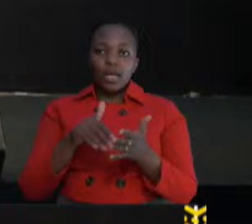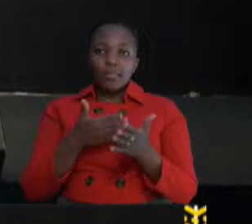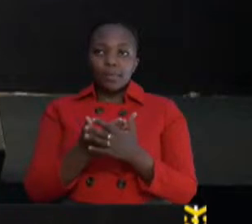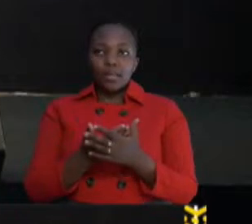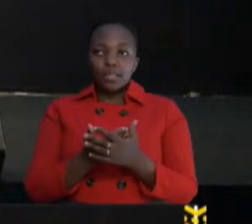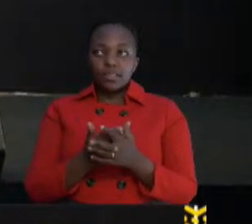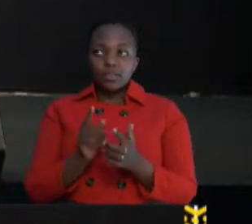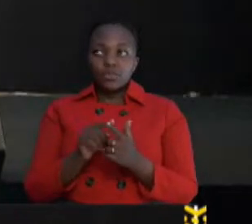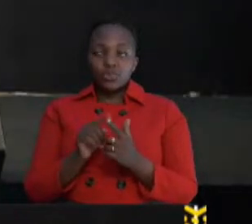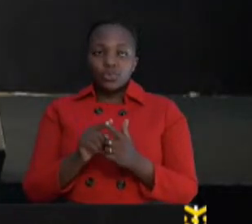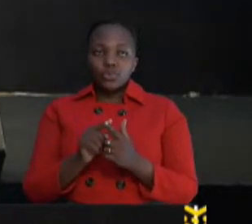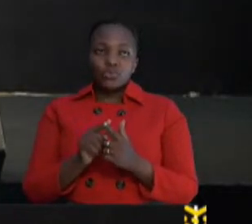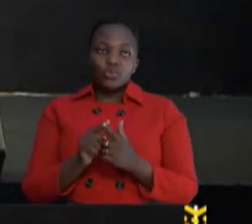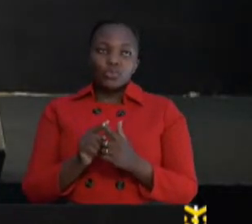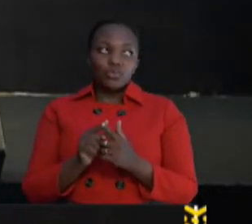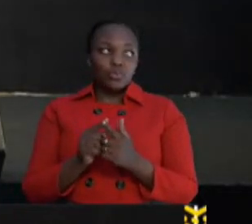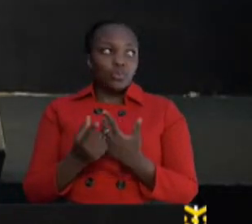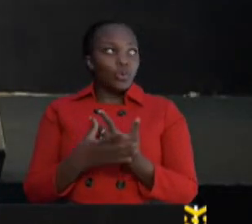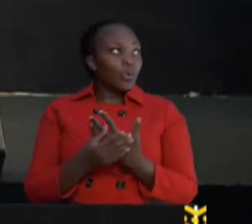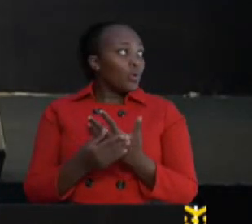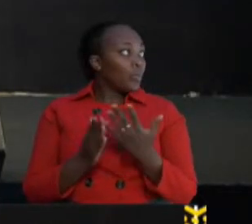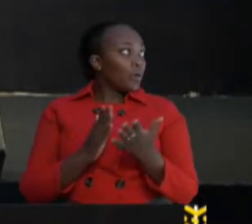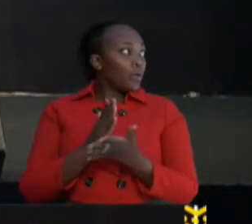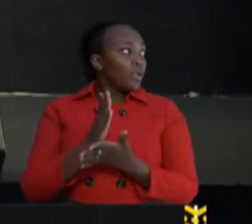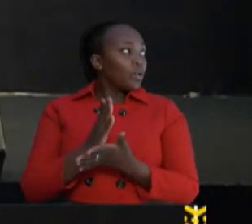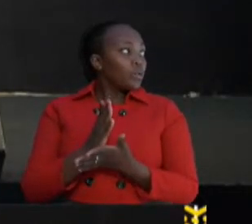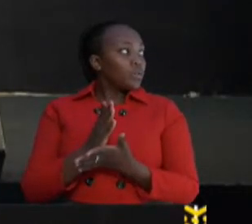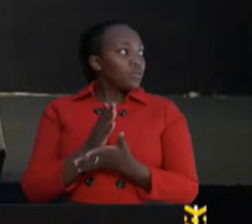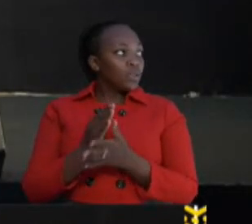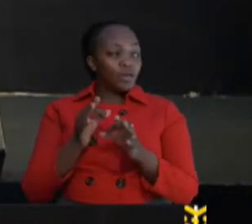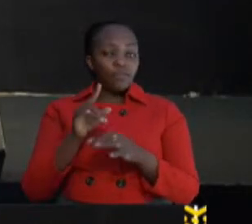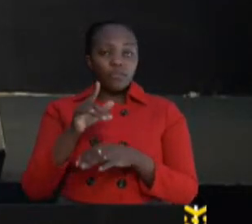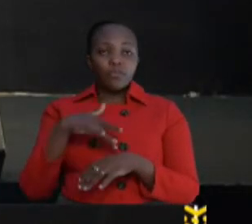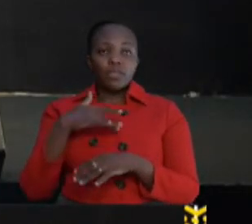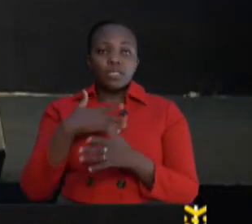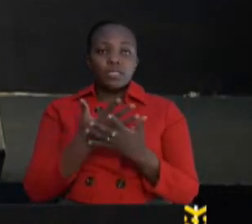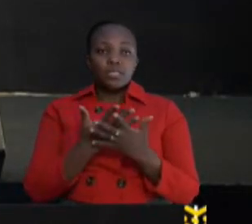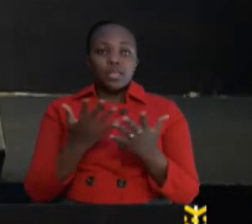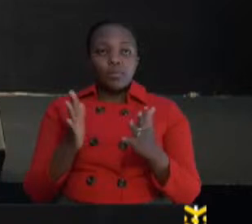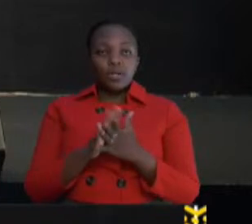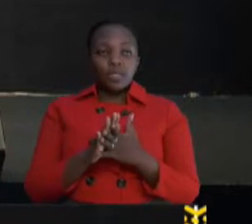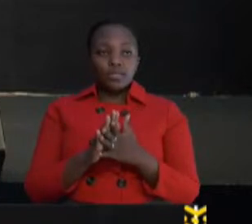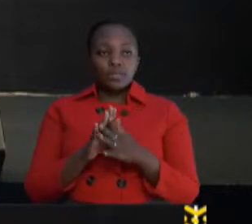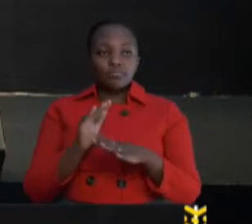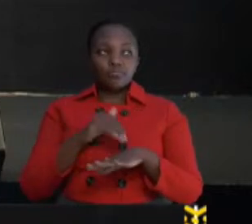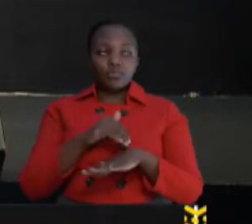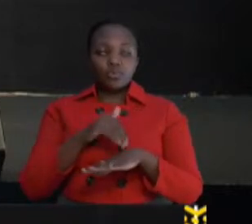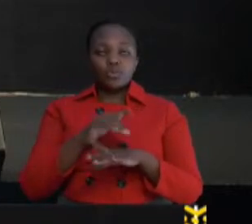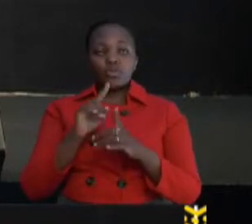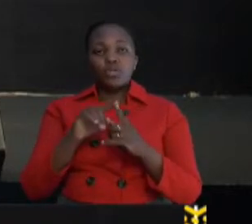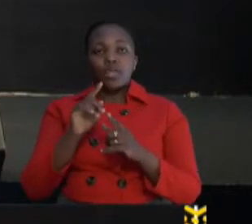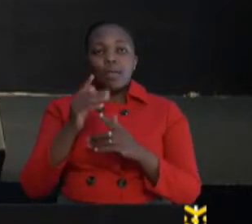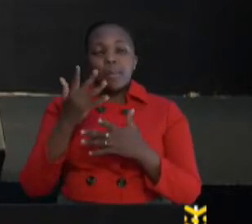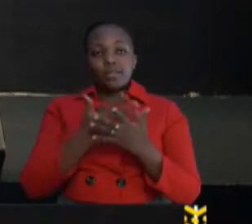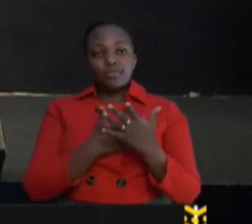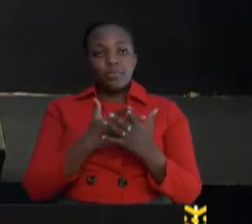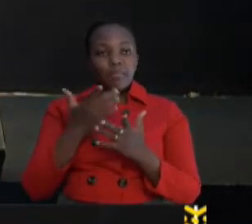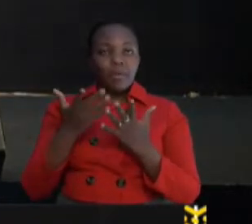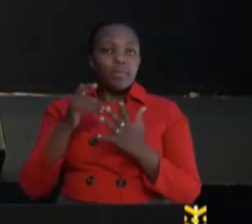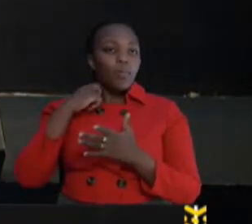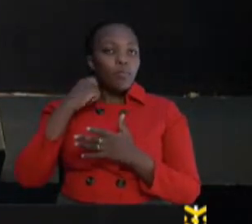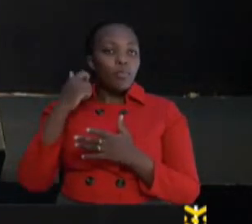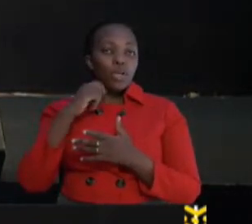addition to like copyright infringement as well, if you feel like someone has gotten on the platform and is bullying you